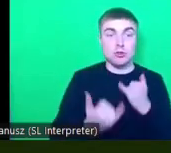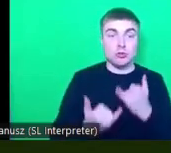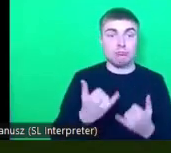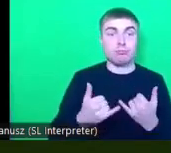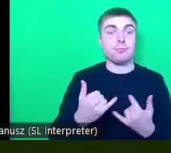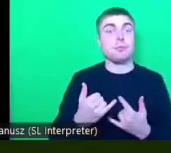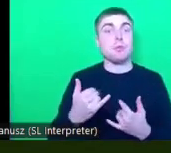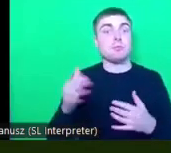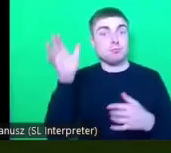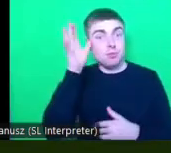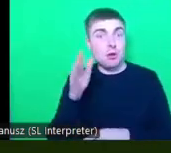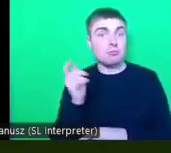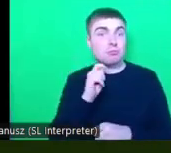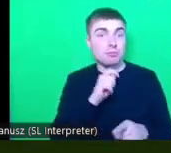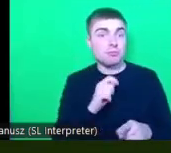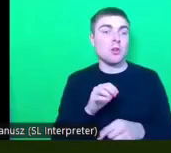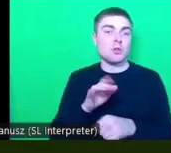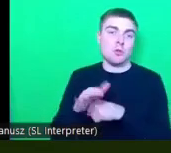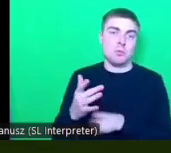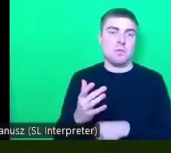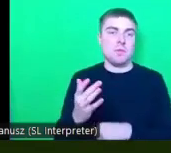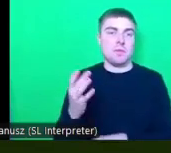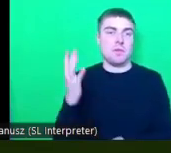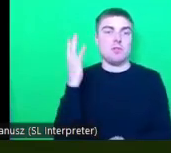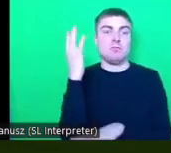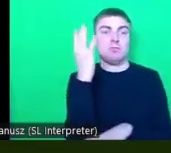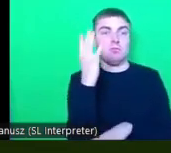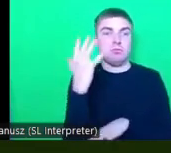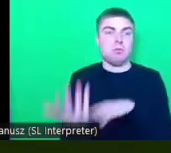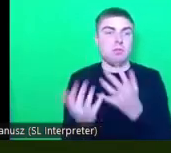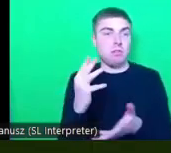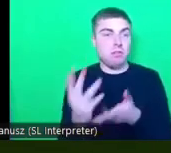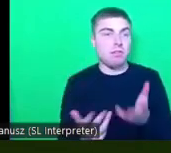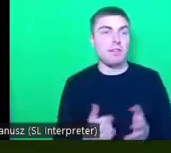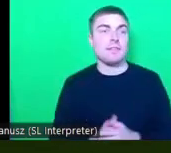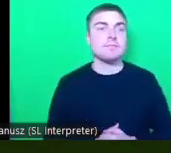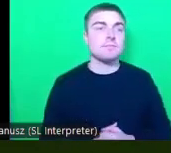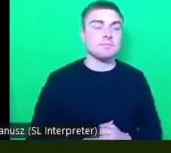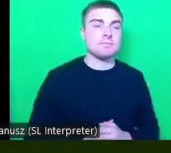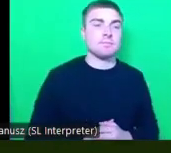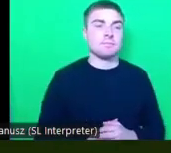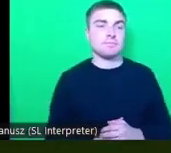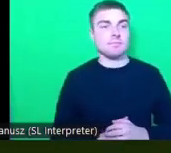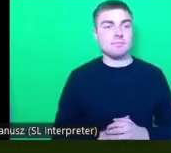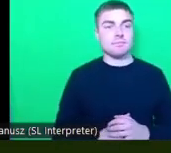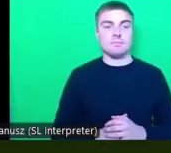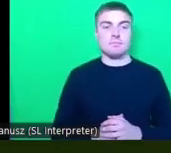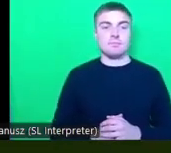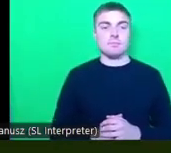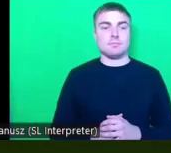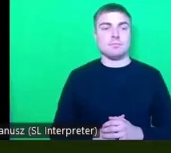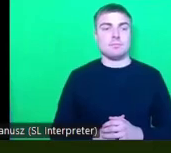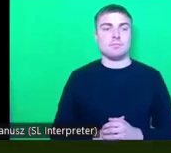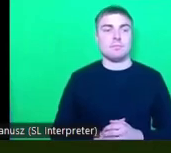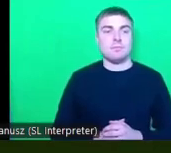So we have access to actually 2 different moose browsing damage surveys that are conducted